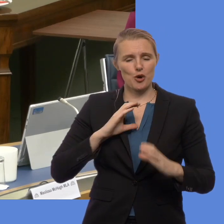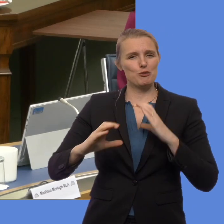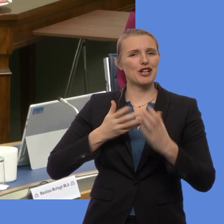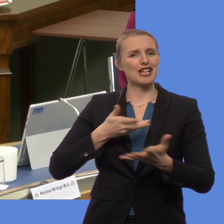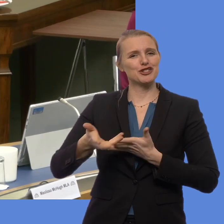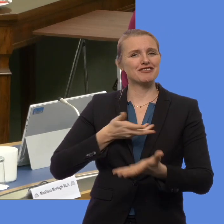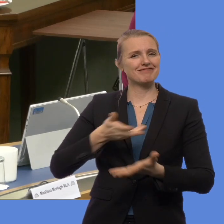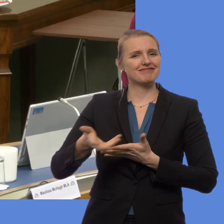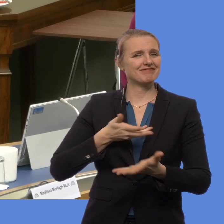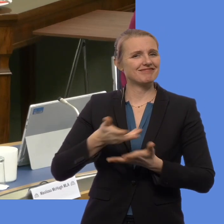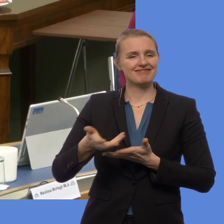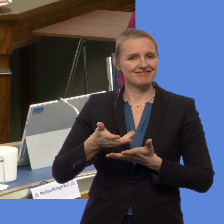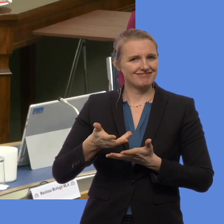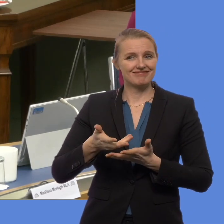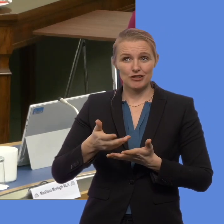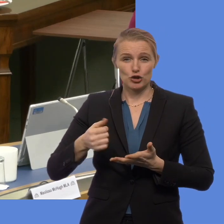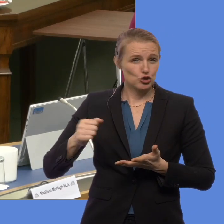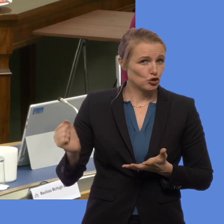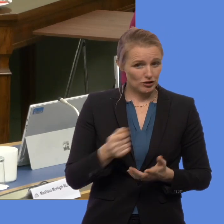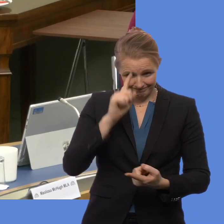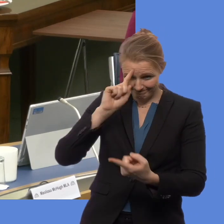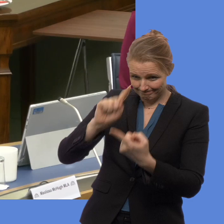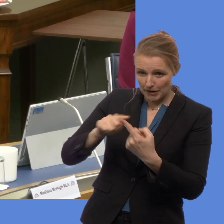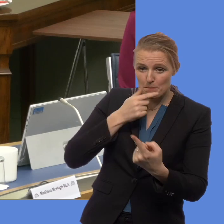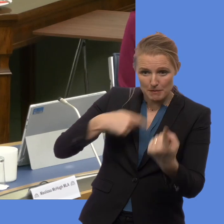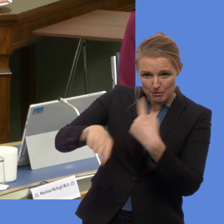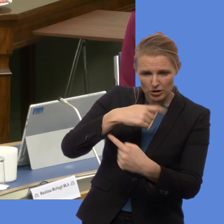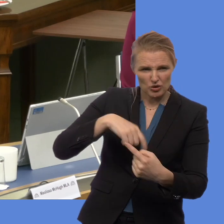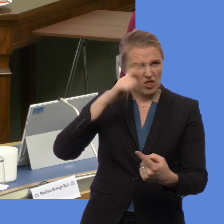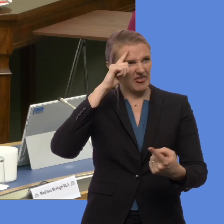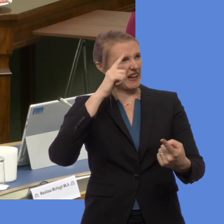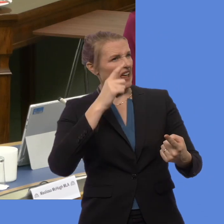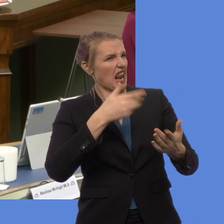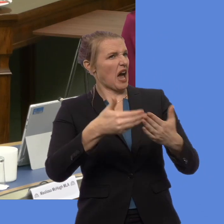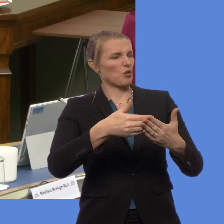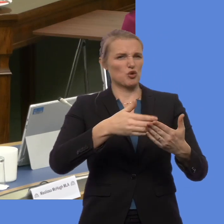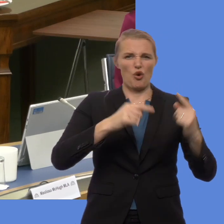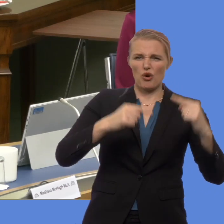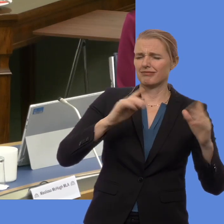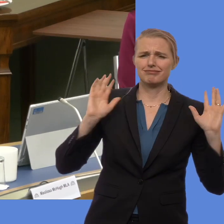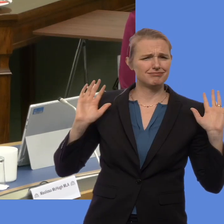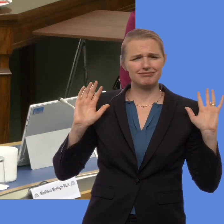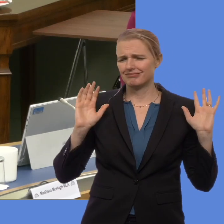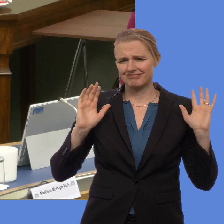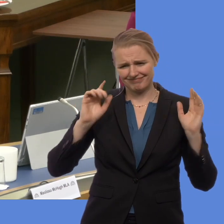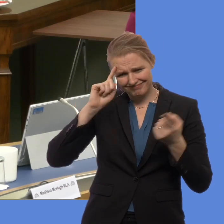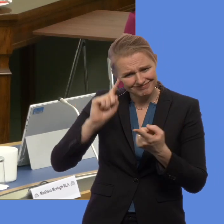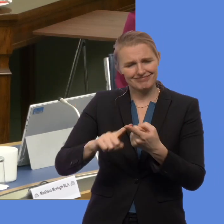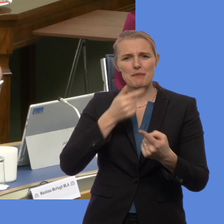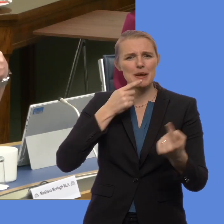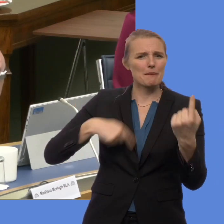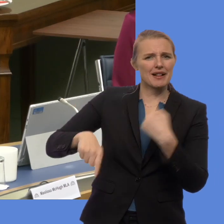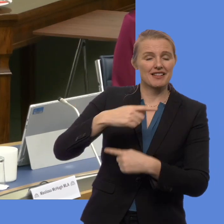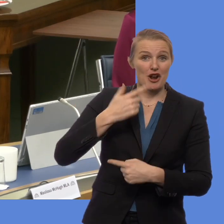be individually or person-centred in that respect, and that it's good to see that you've taken